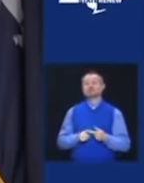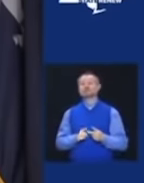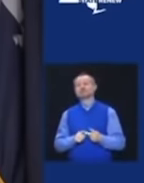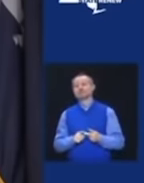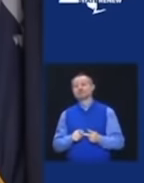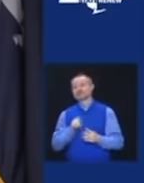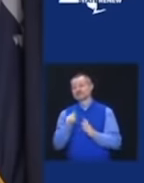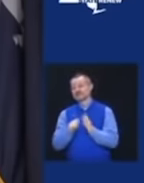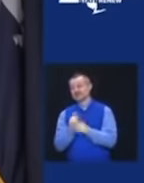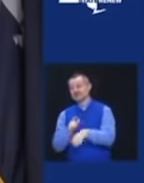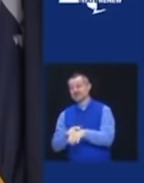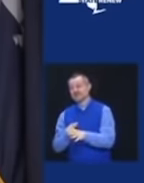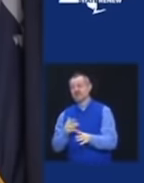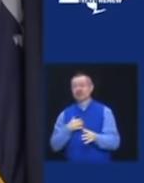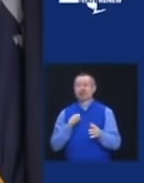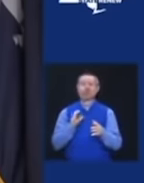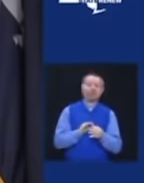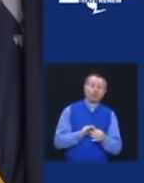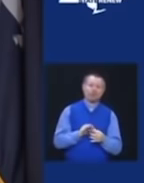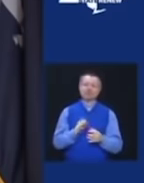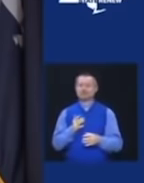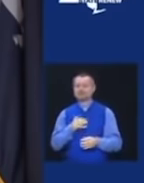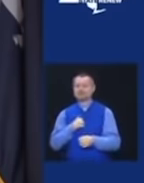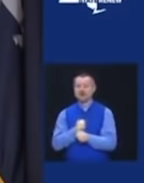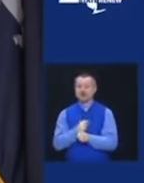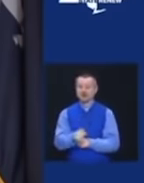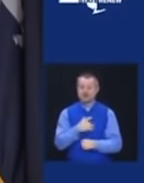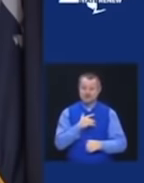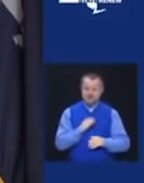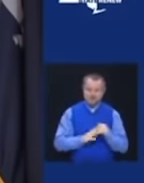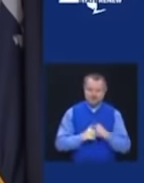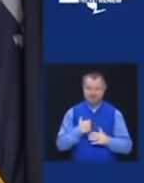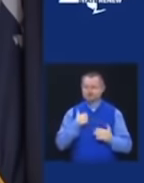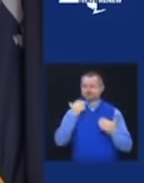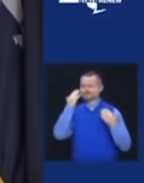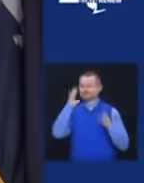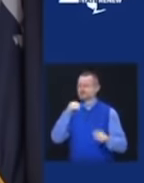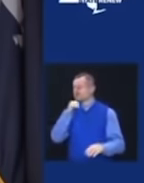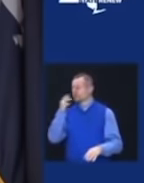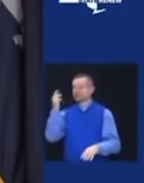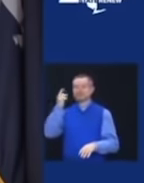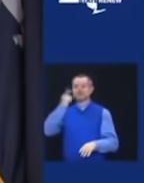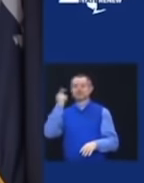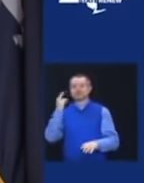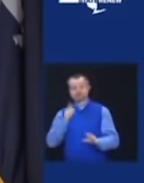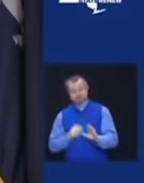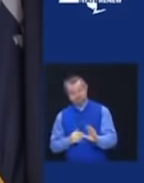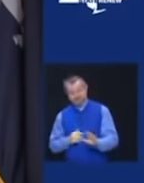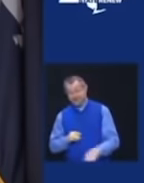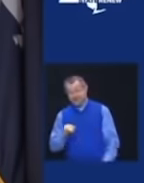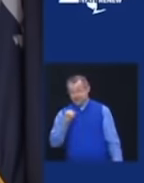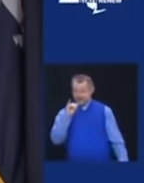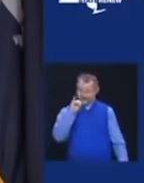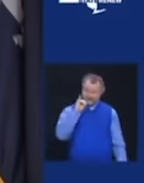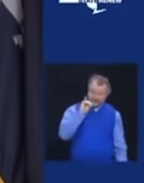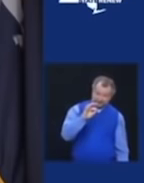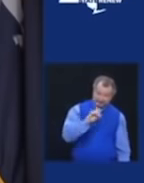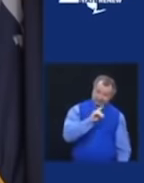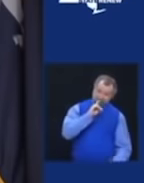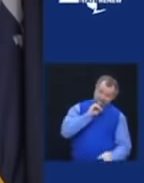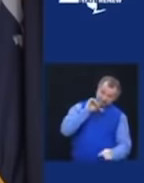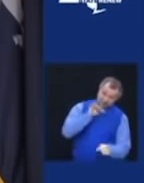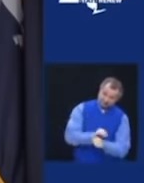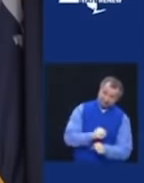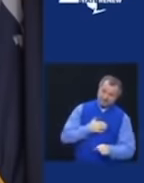feel uncomfortable. And if I ever did make people feel uncomfortable,